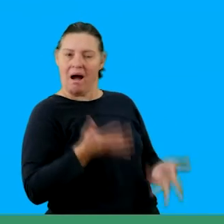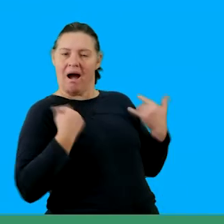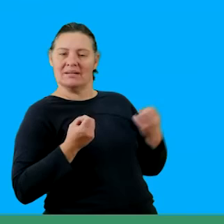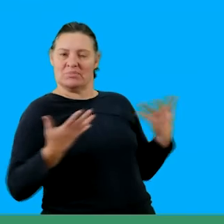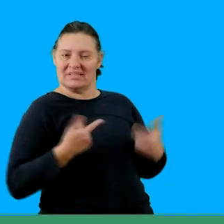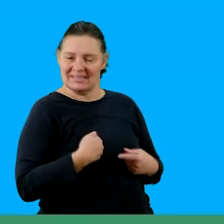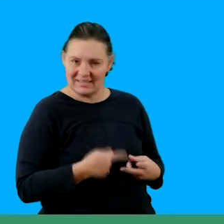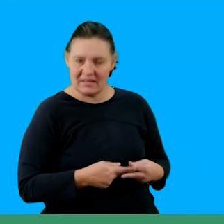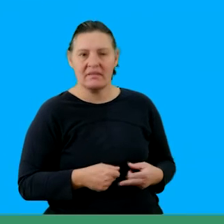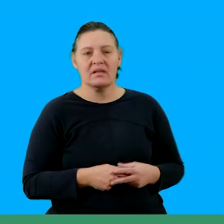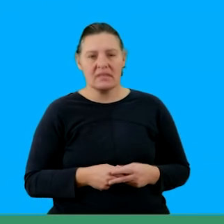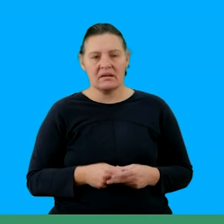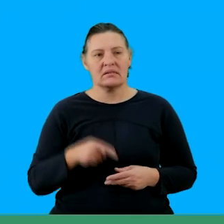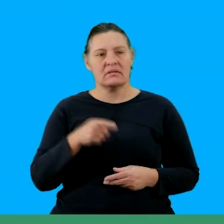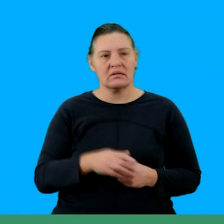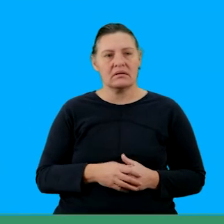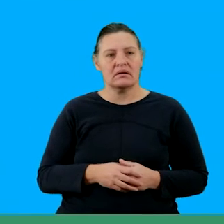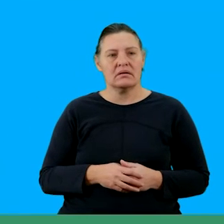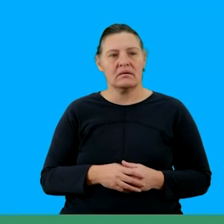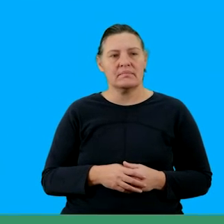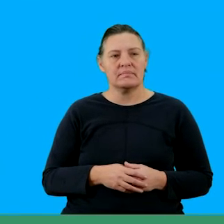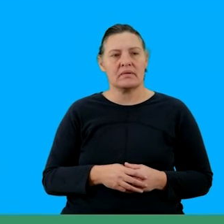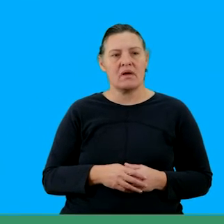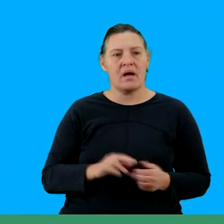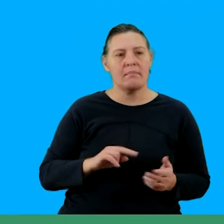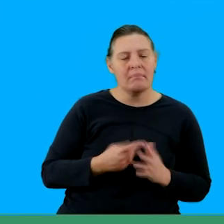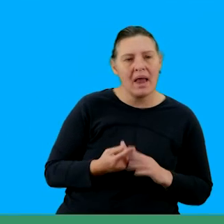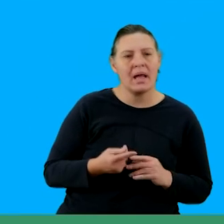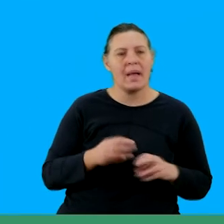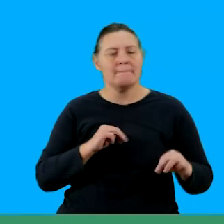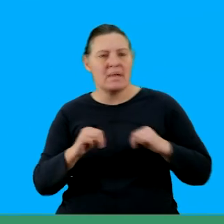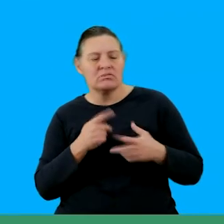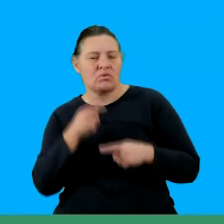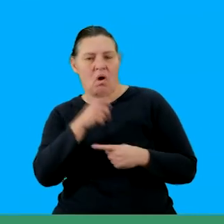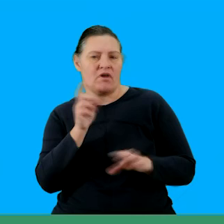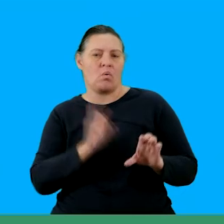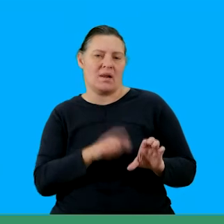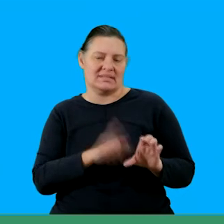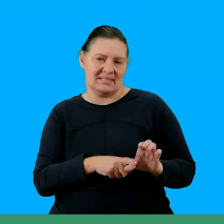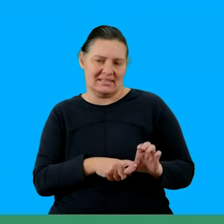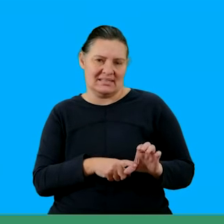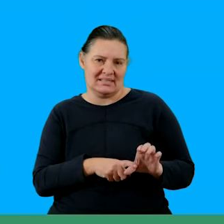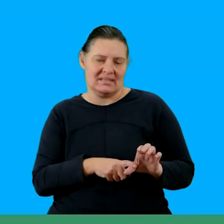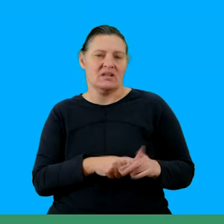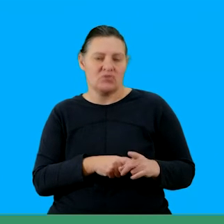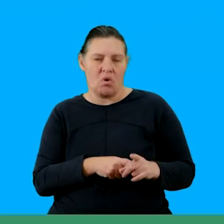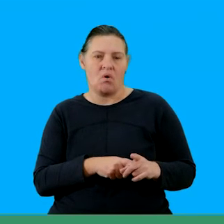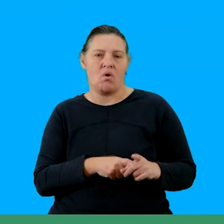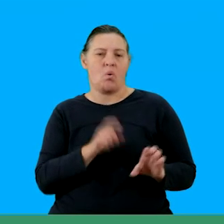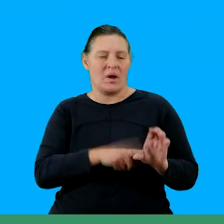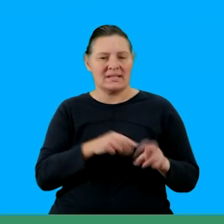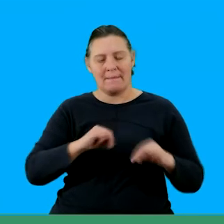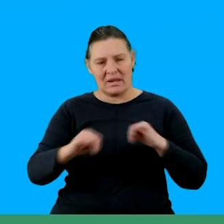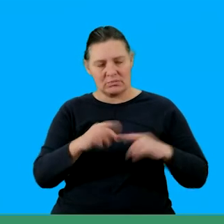we have the term management, which focuses on the planning and management of quality through strong